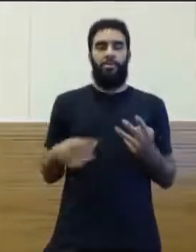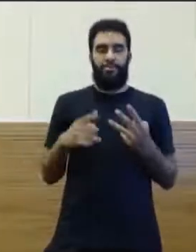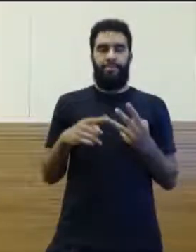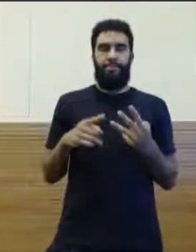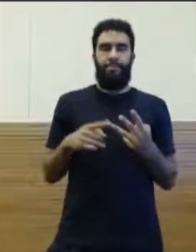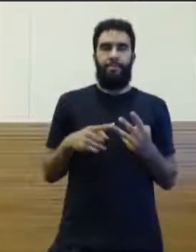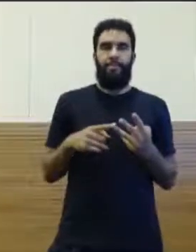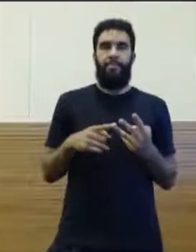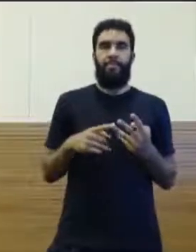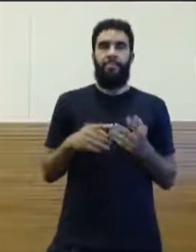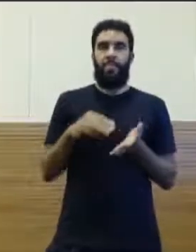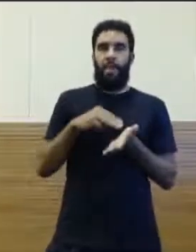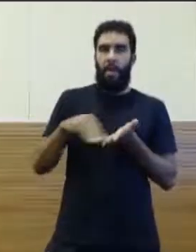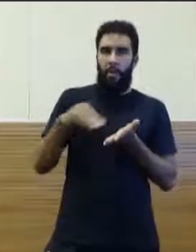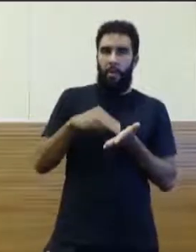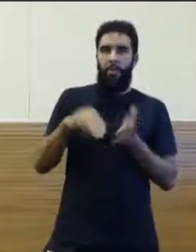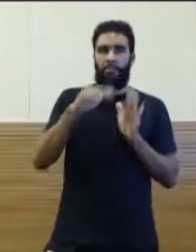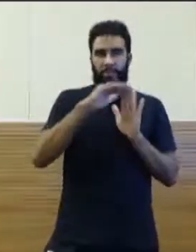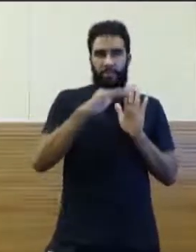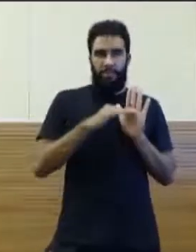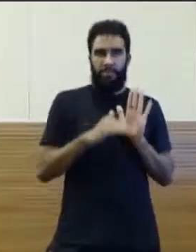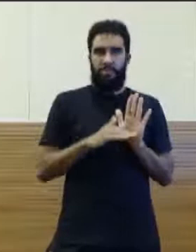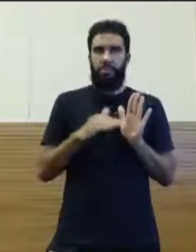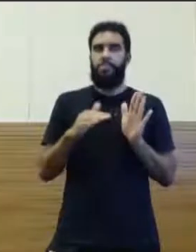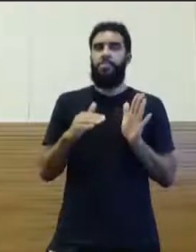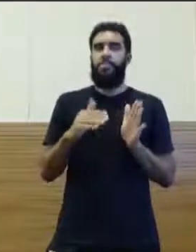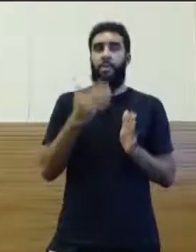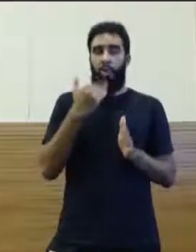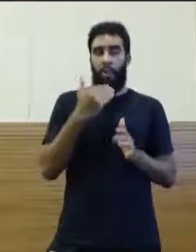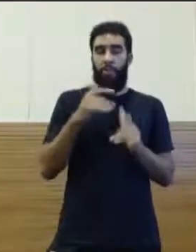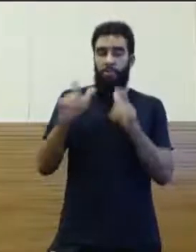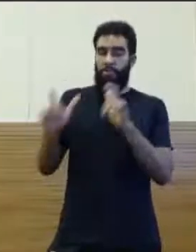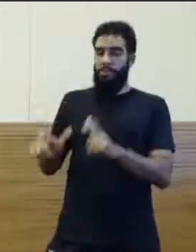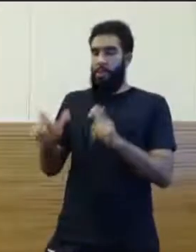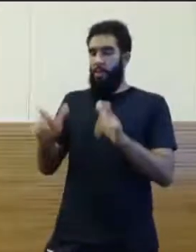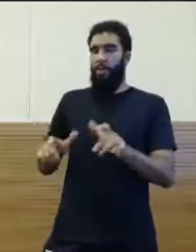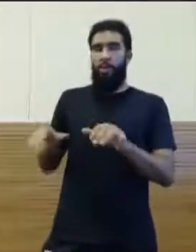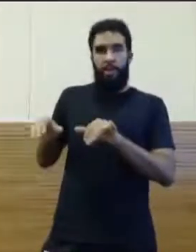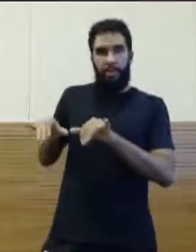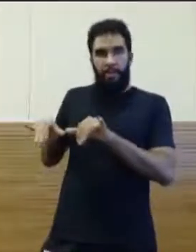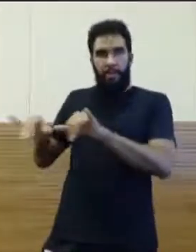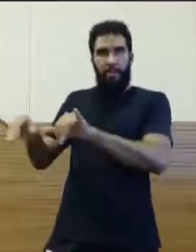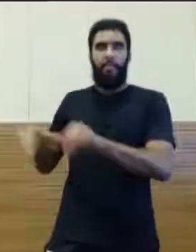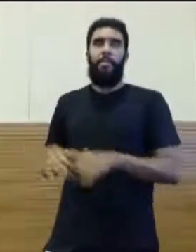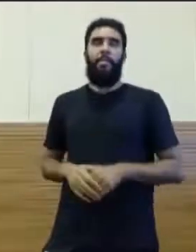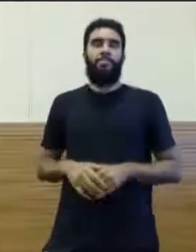social networks as regards the guides for dietary guidelines